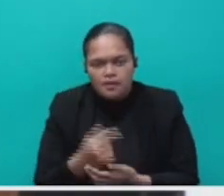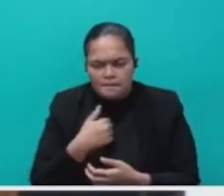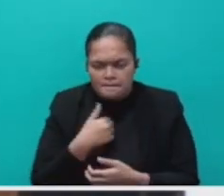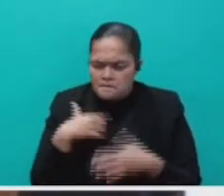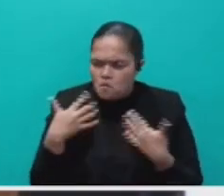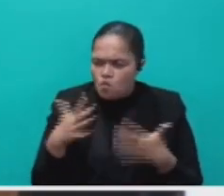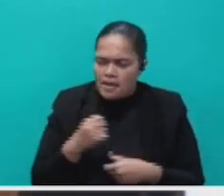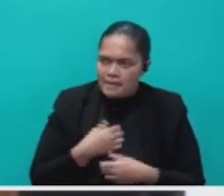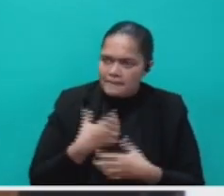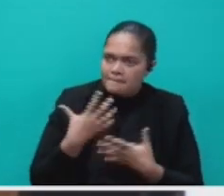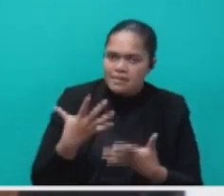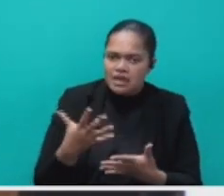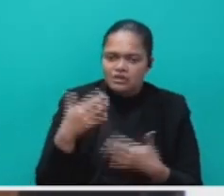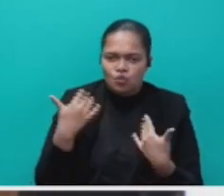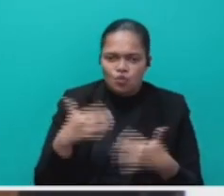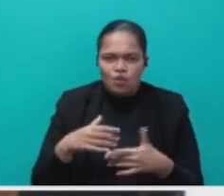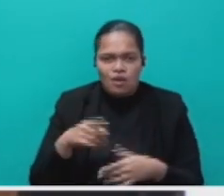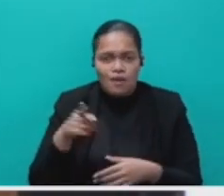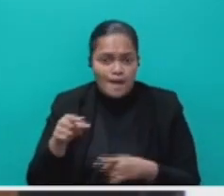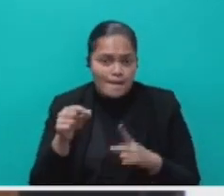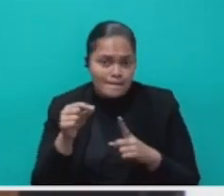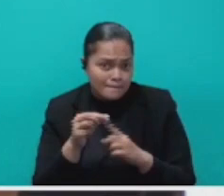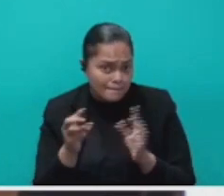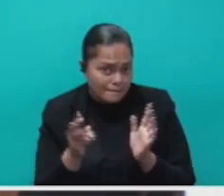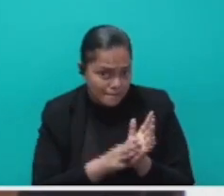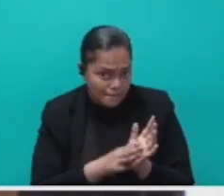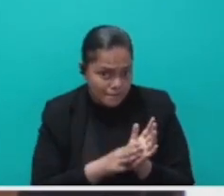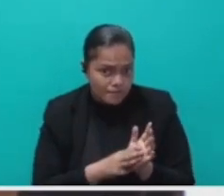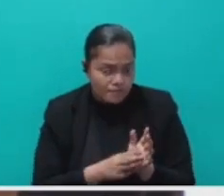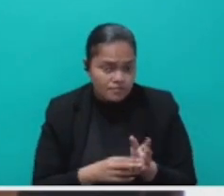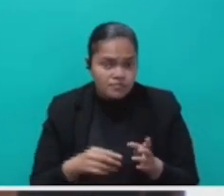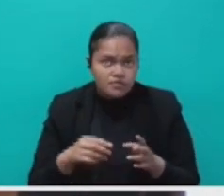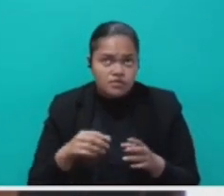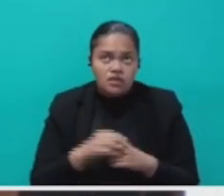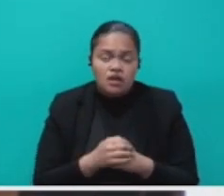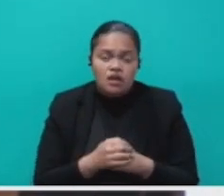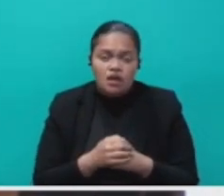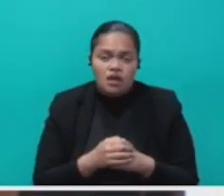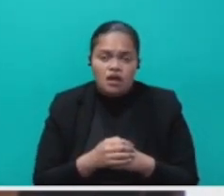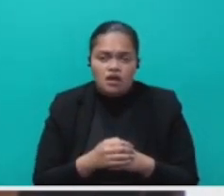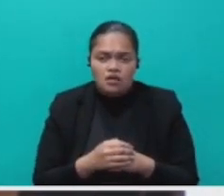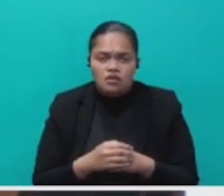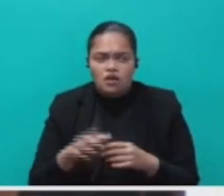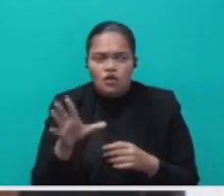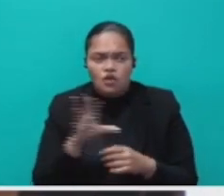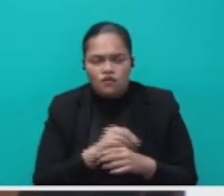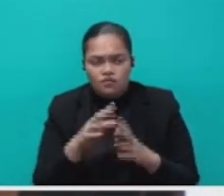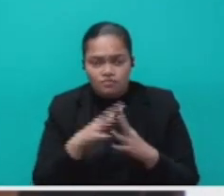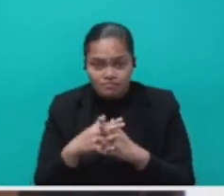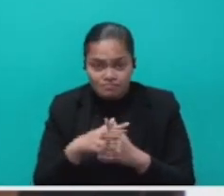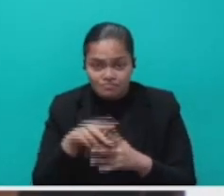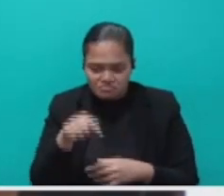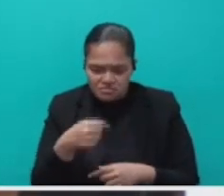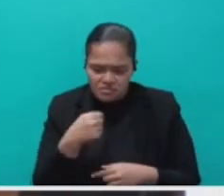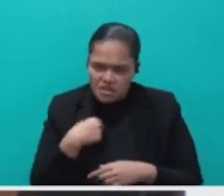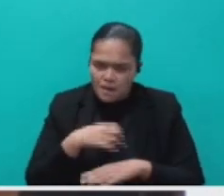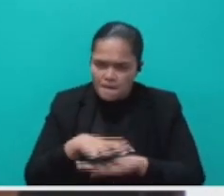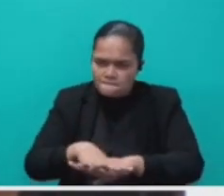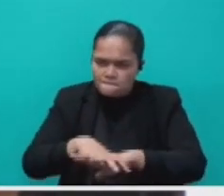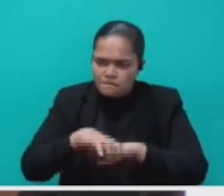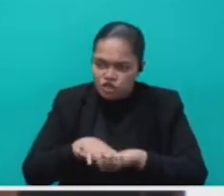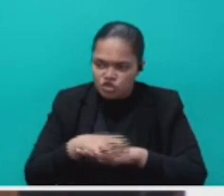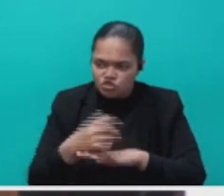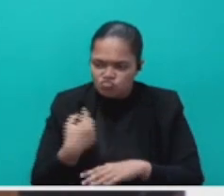at the Prime Minister of the United Kingdom. He refers to him, I am a British